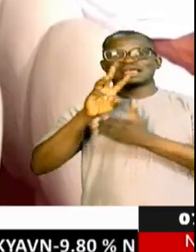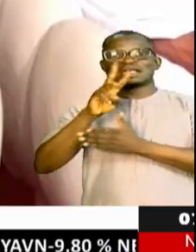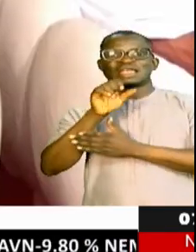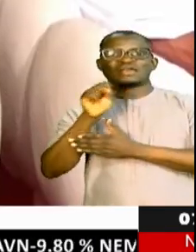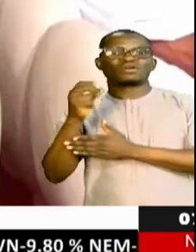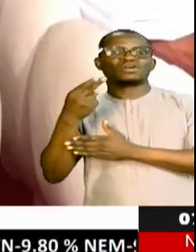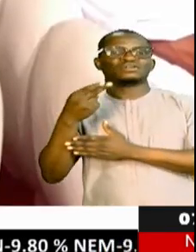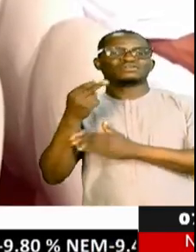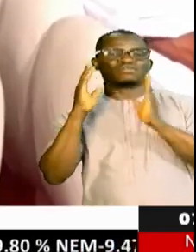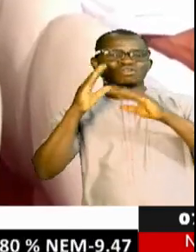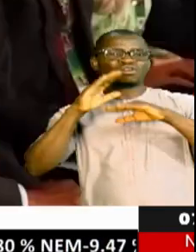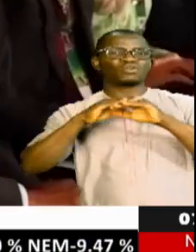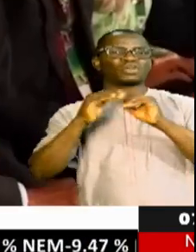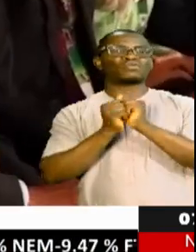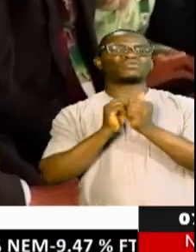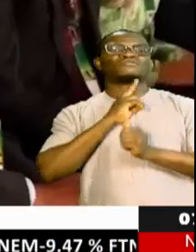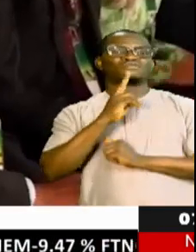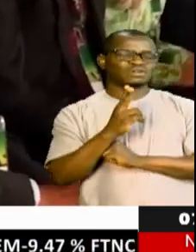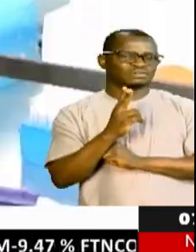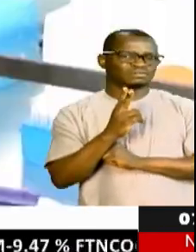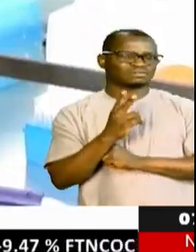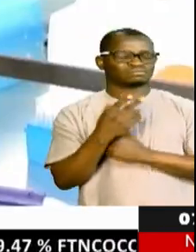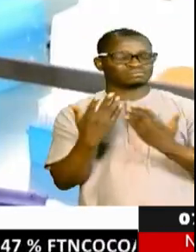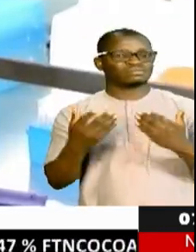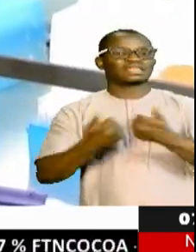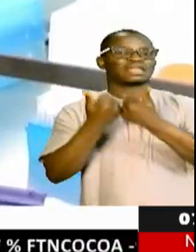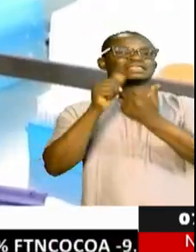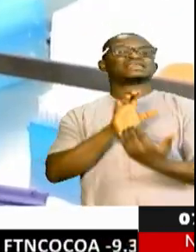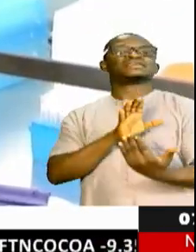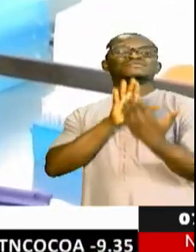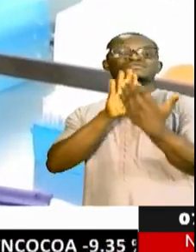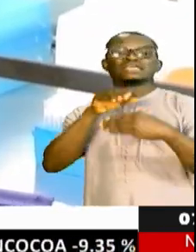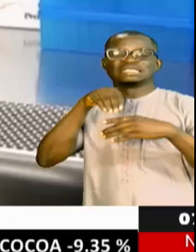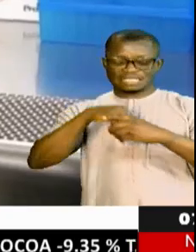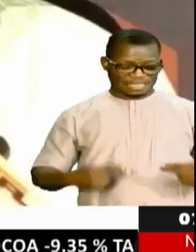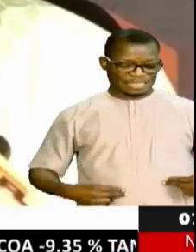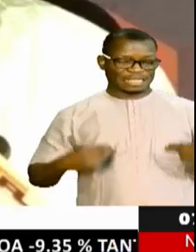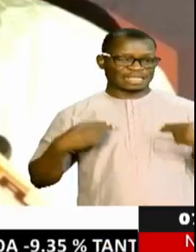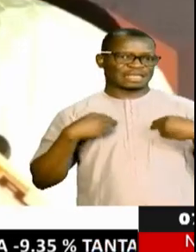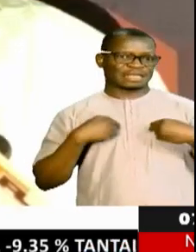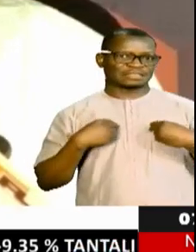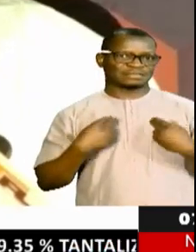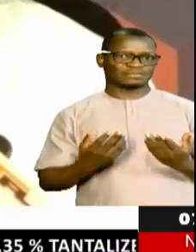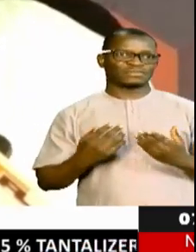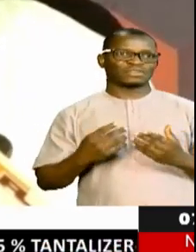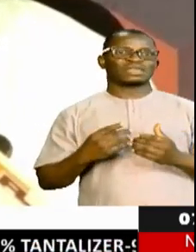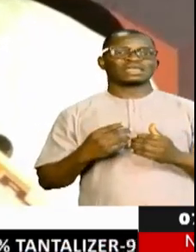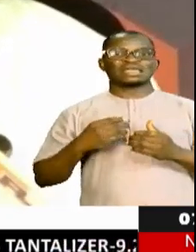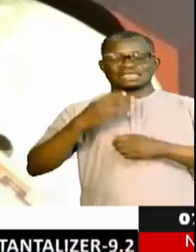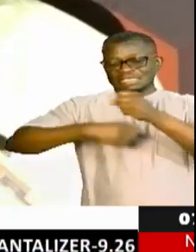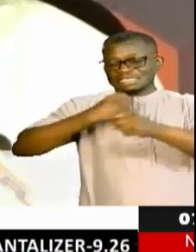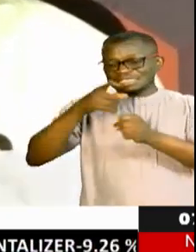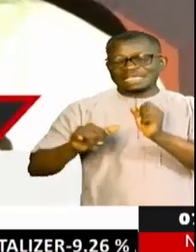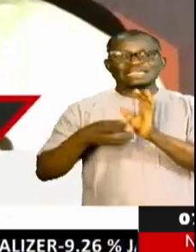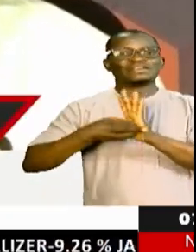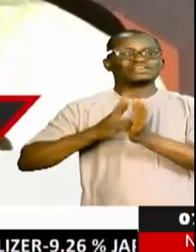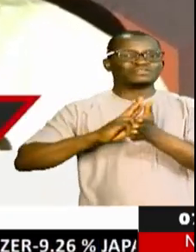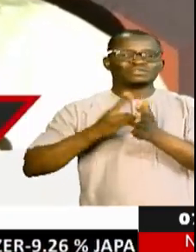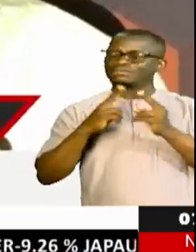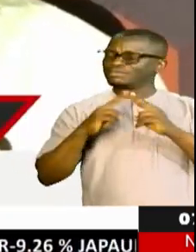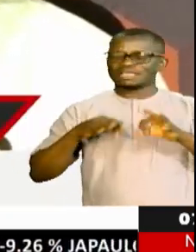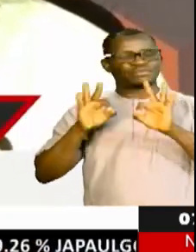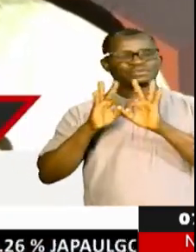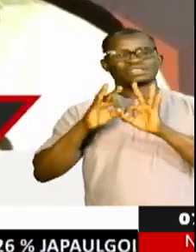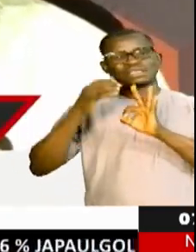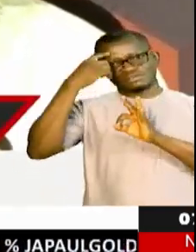with one voice the challenges facing the nation's health sector. Joint Annual Review is a vital instrument for